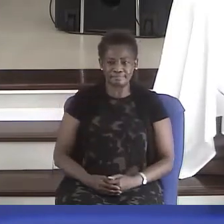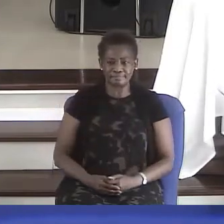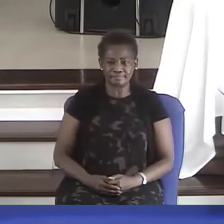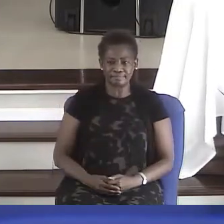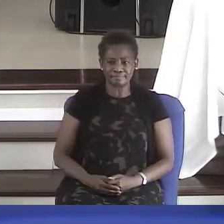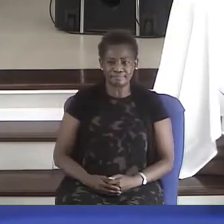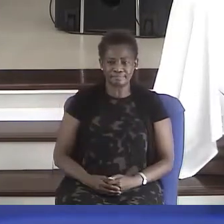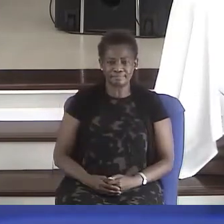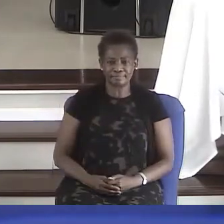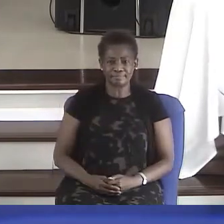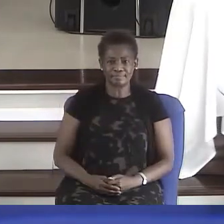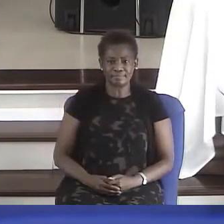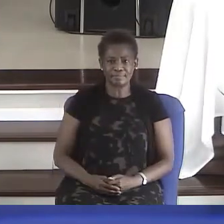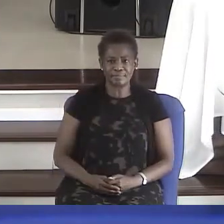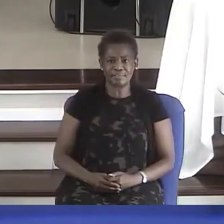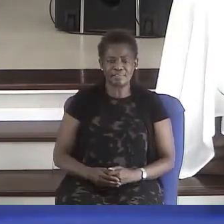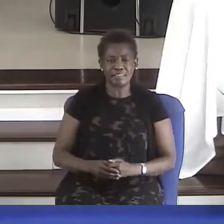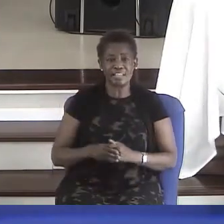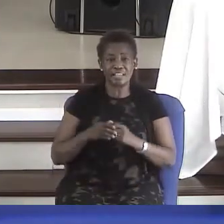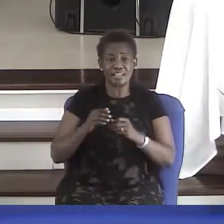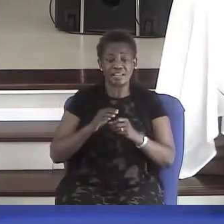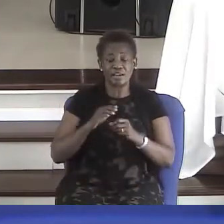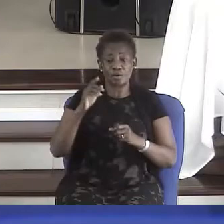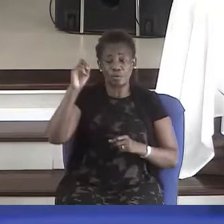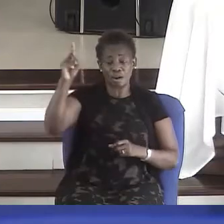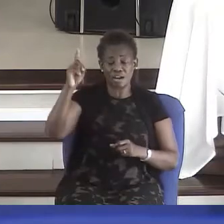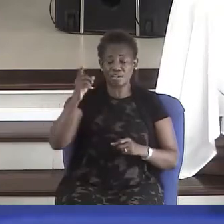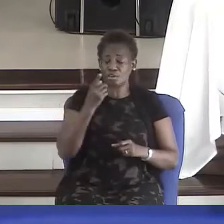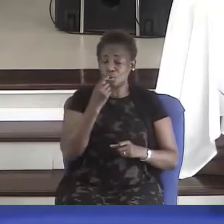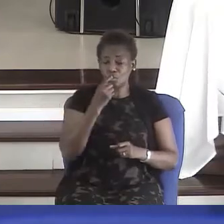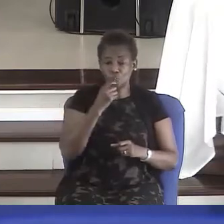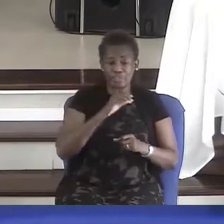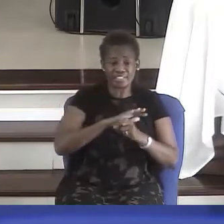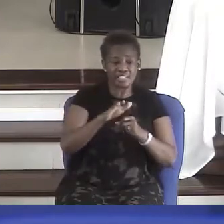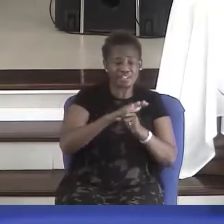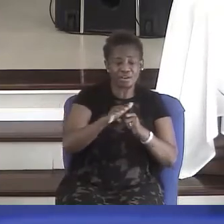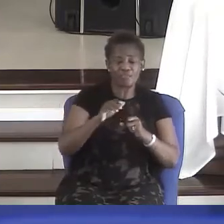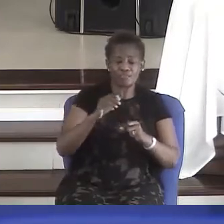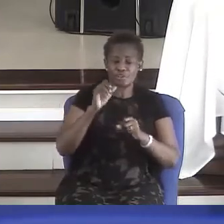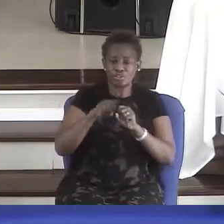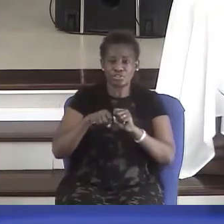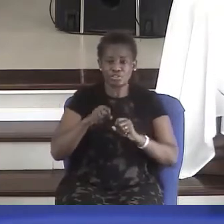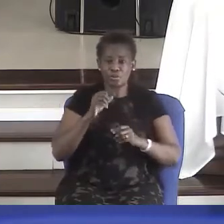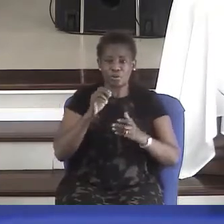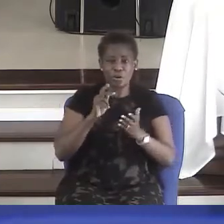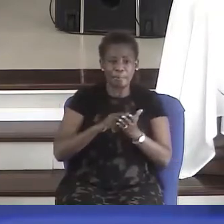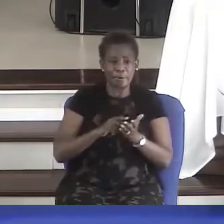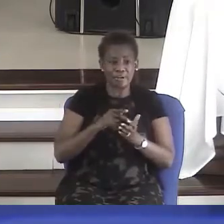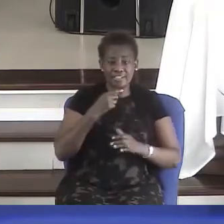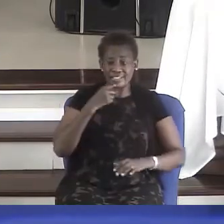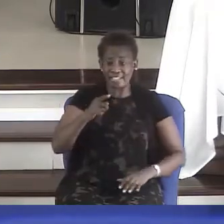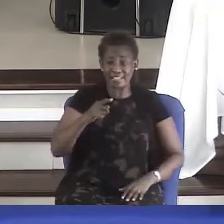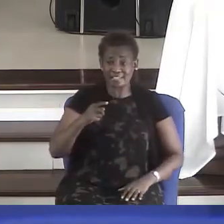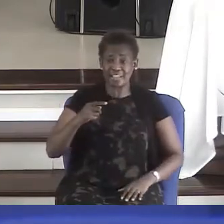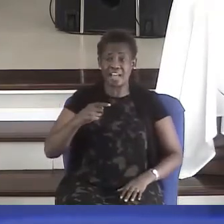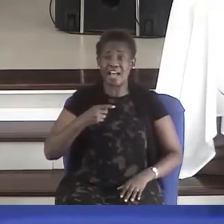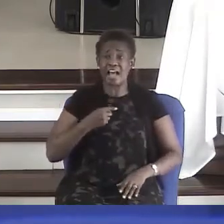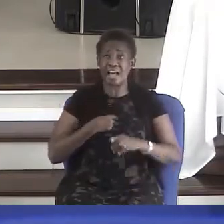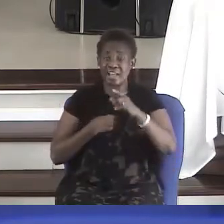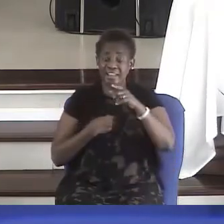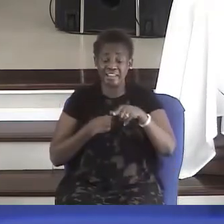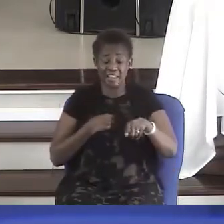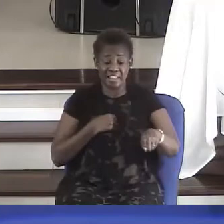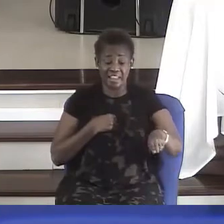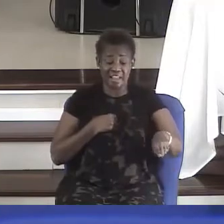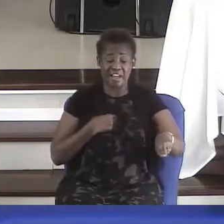The all-sufficient one. So Paul says, I'm among them. This is the message. Don't get it now, get